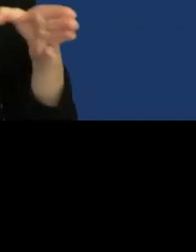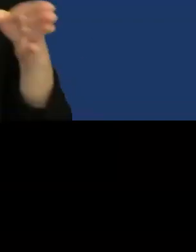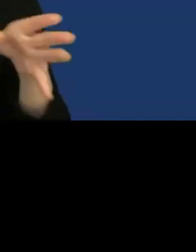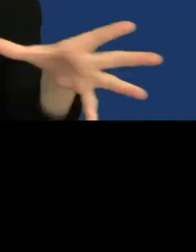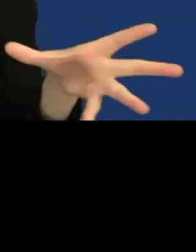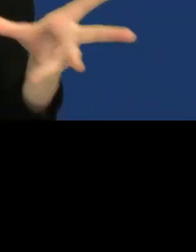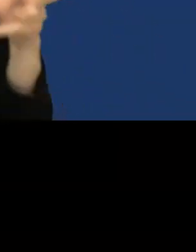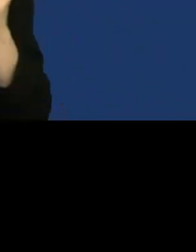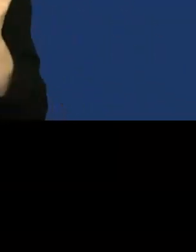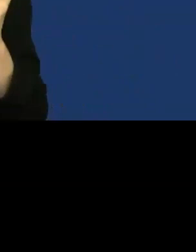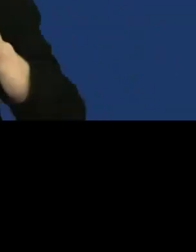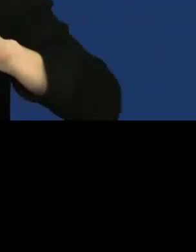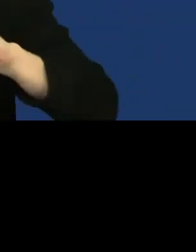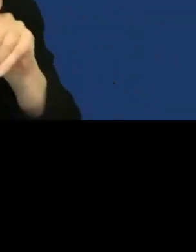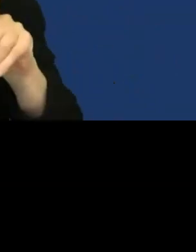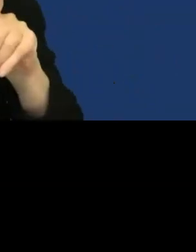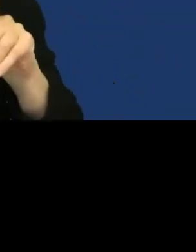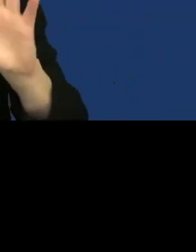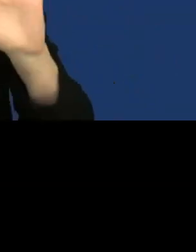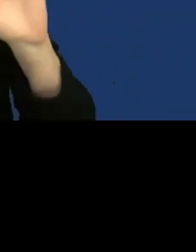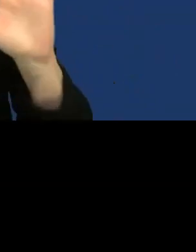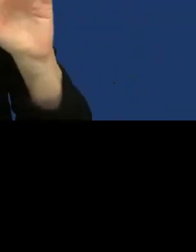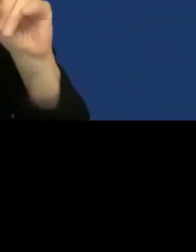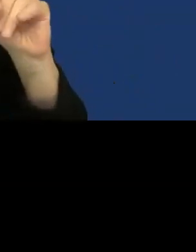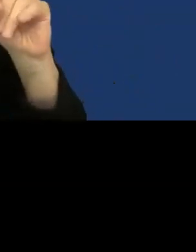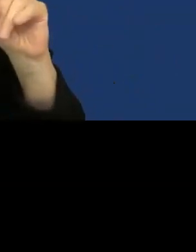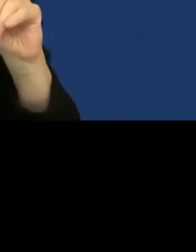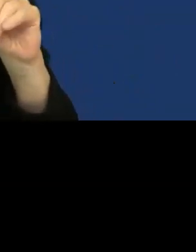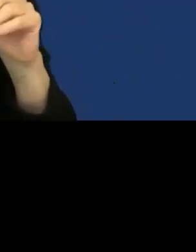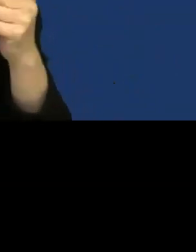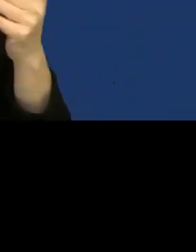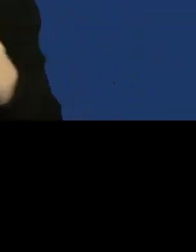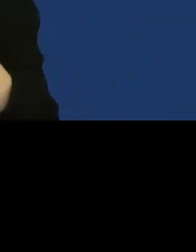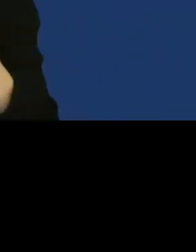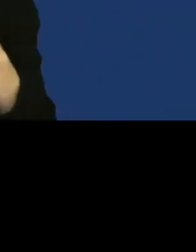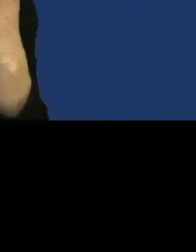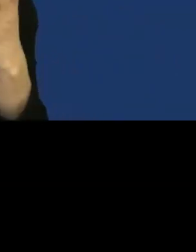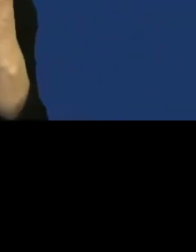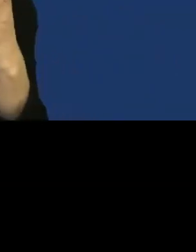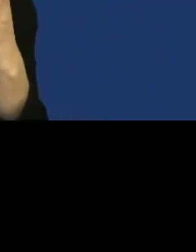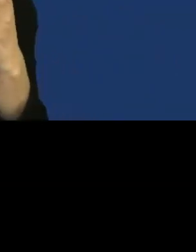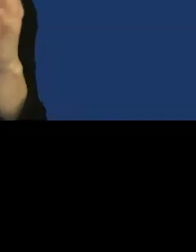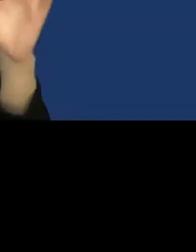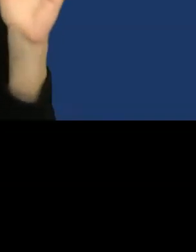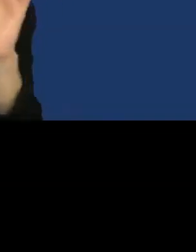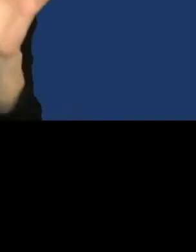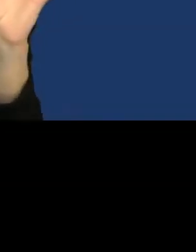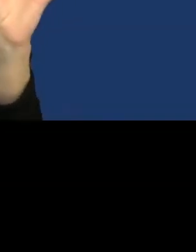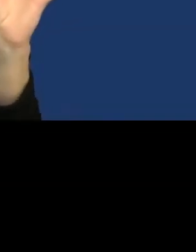But I think, for instance, in terms of distances feeling smaller if motors are switched